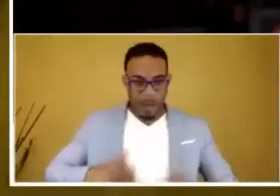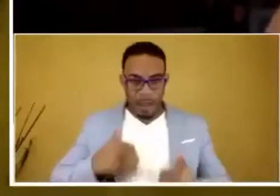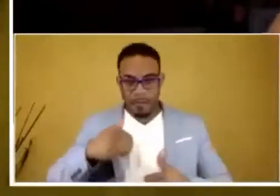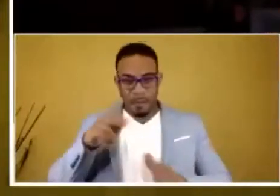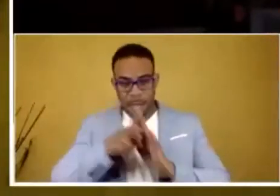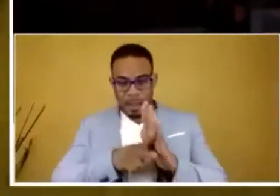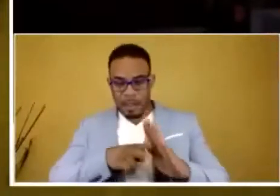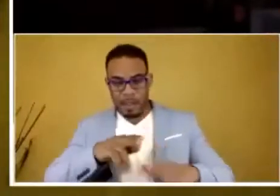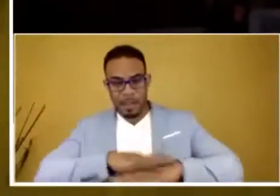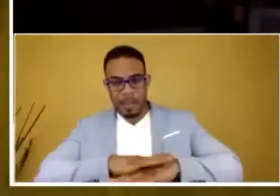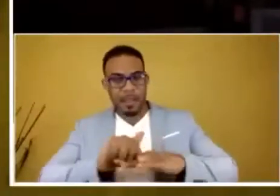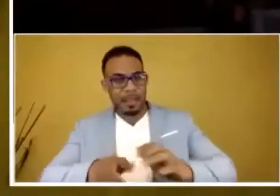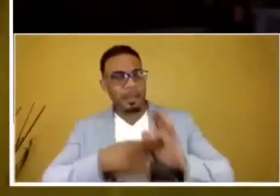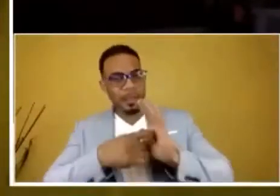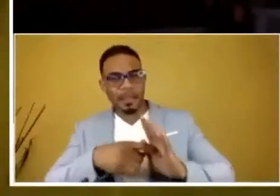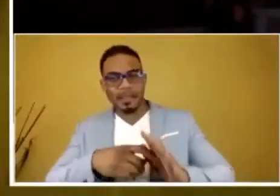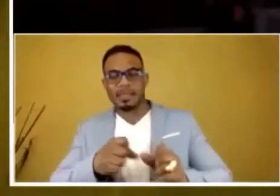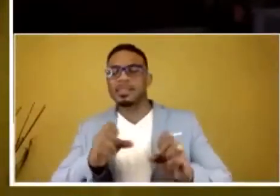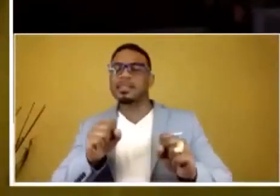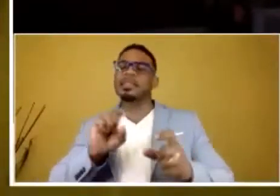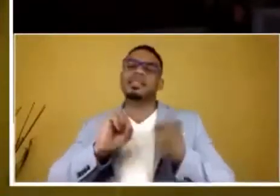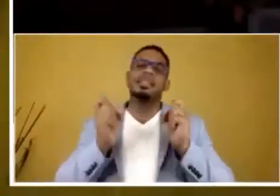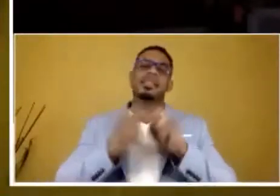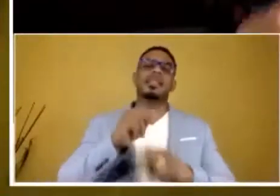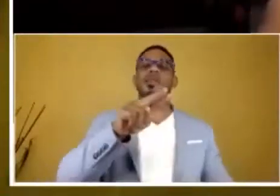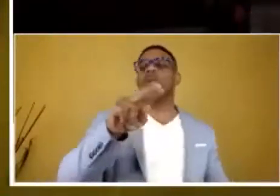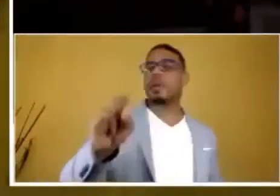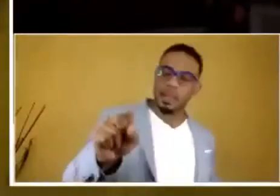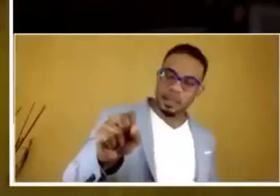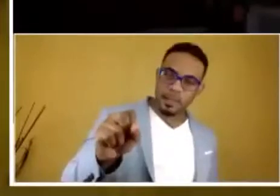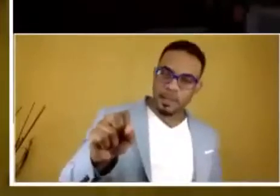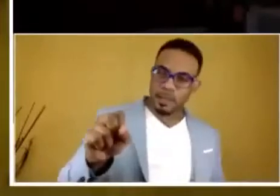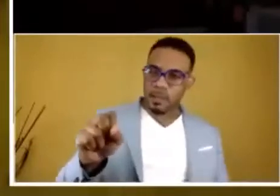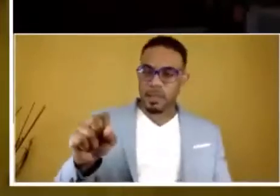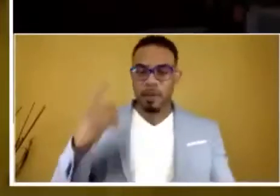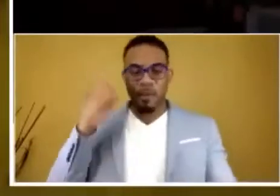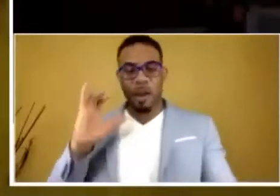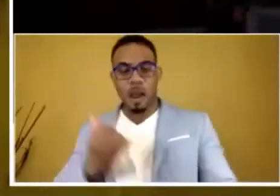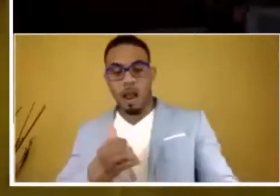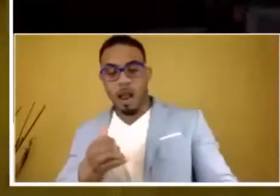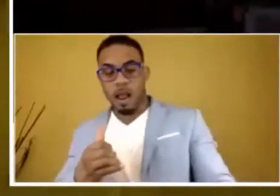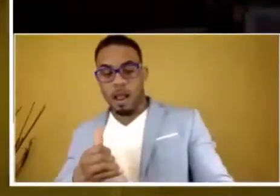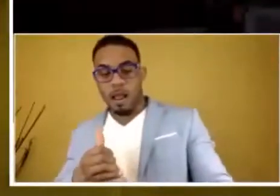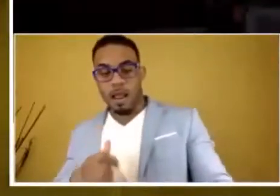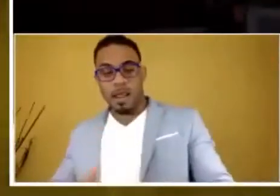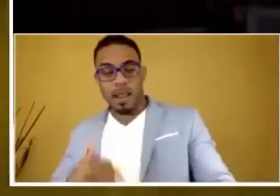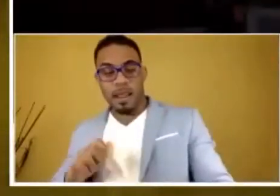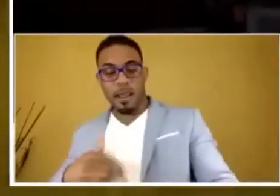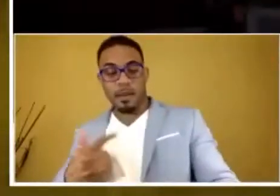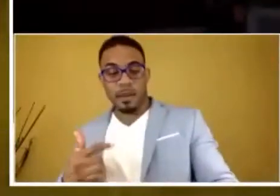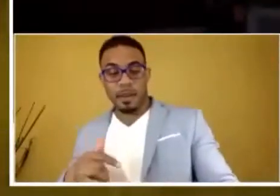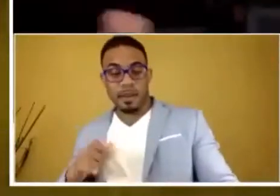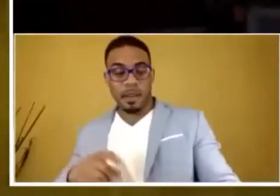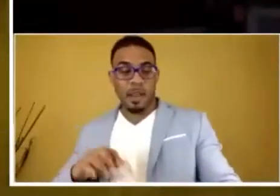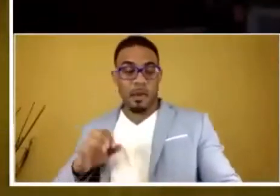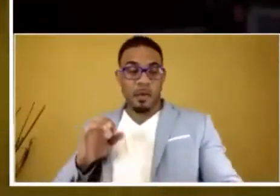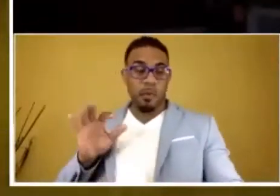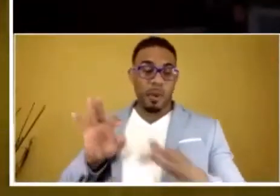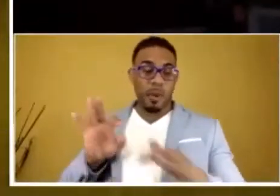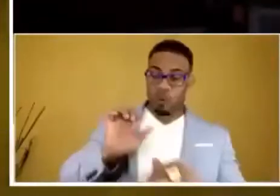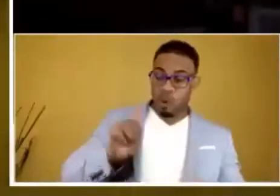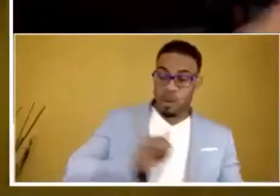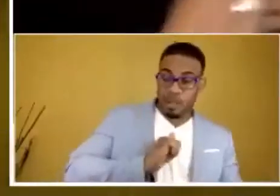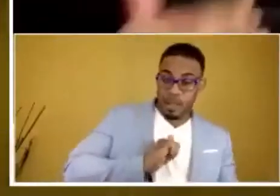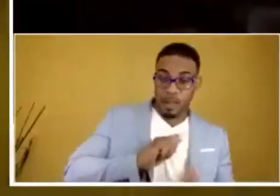that demands significant change in the US in terms of our life, how we live it, how we relate to ourselves and